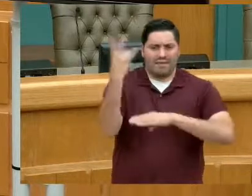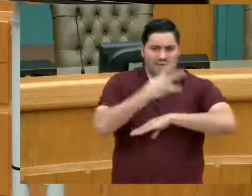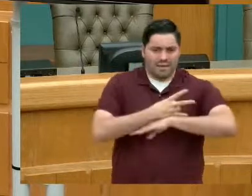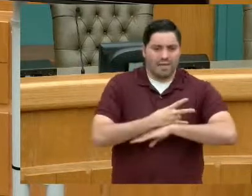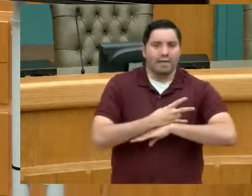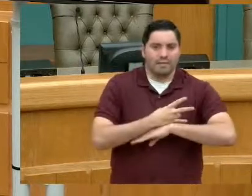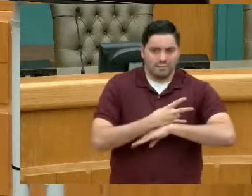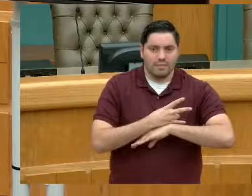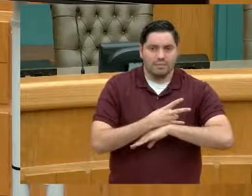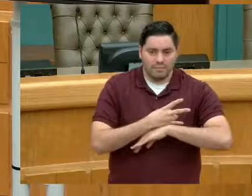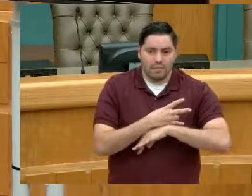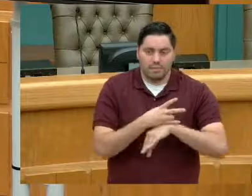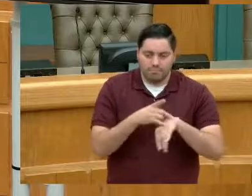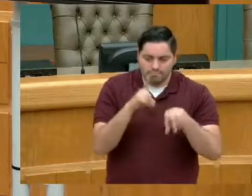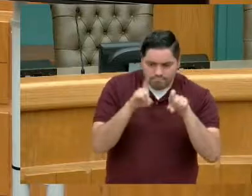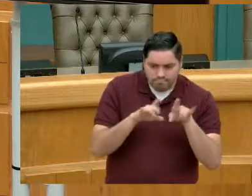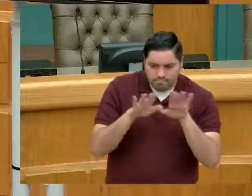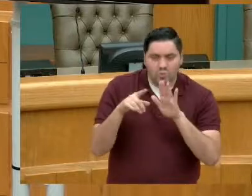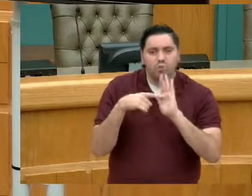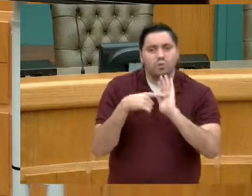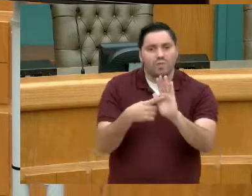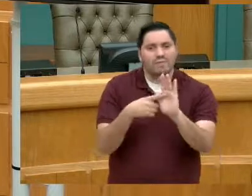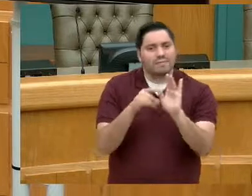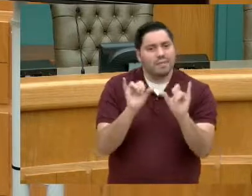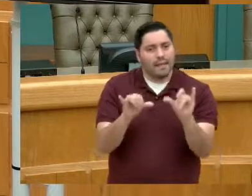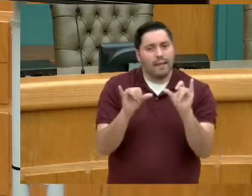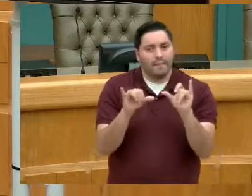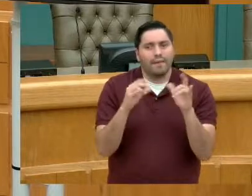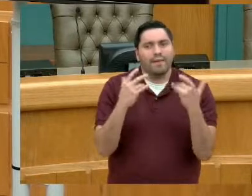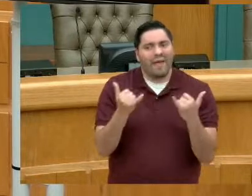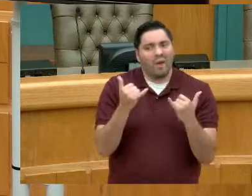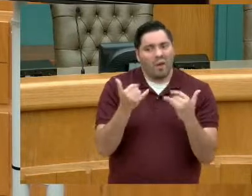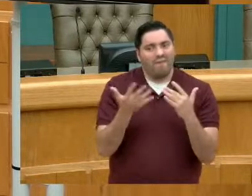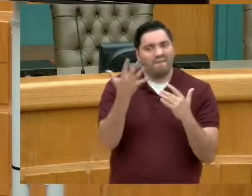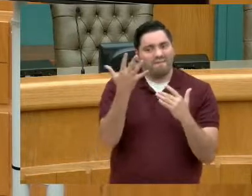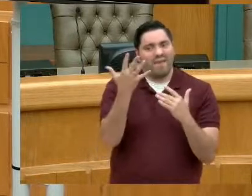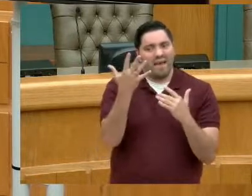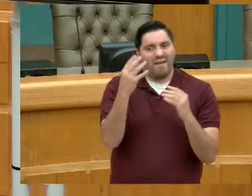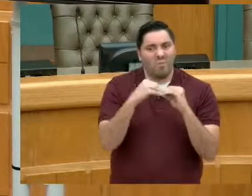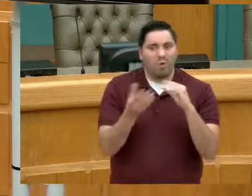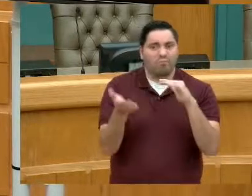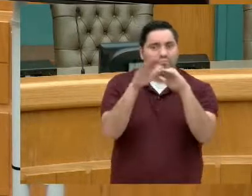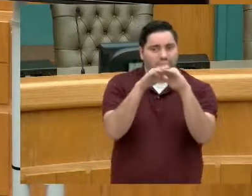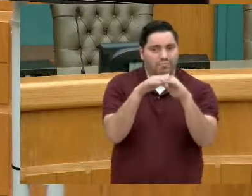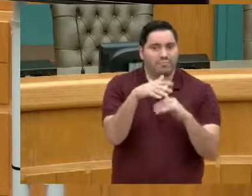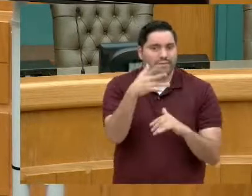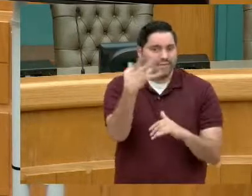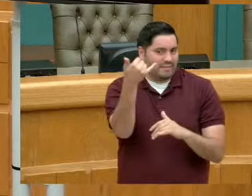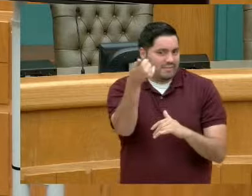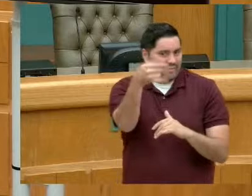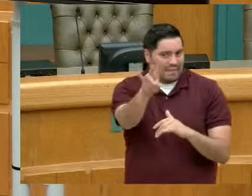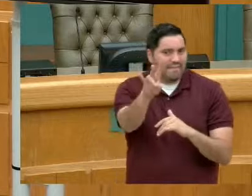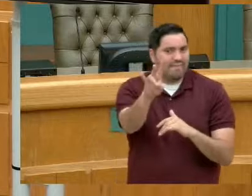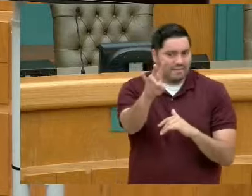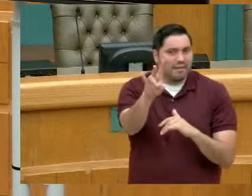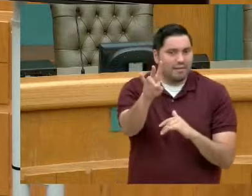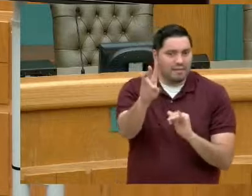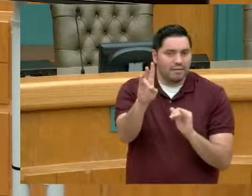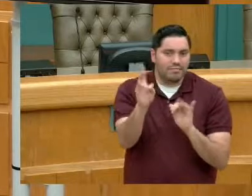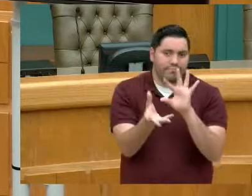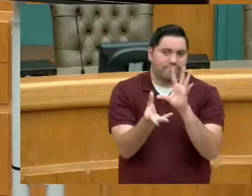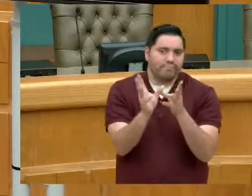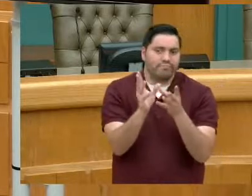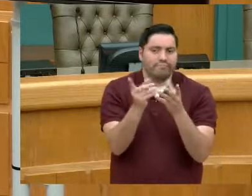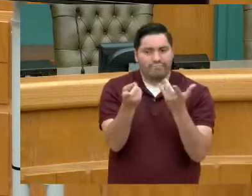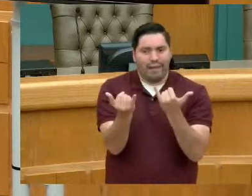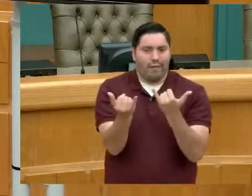showing the community the same information. And so we have 5 more new cases this last 7-day period than the